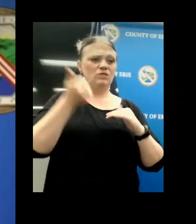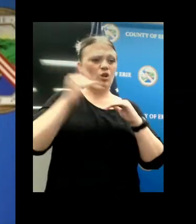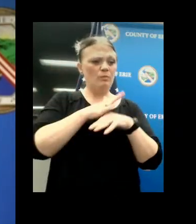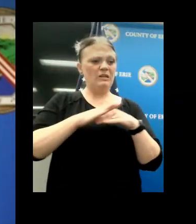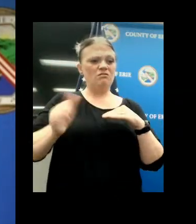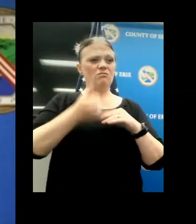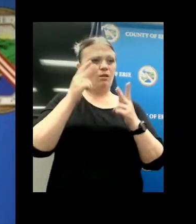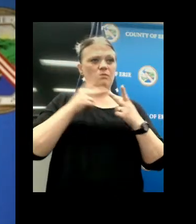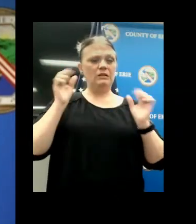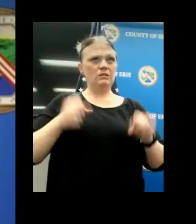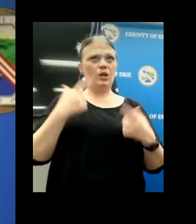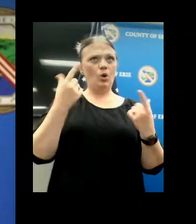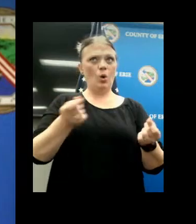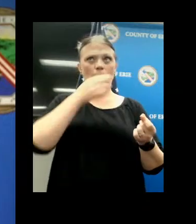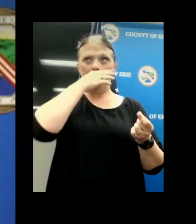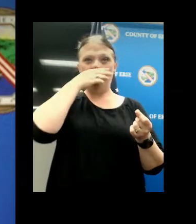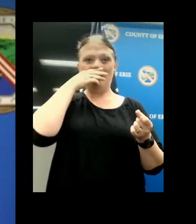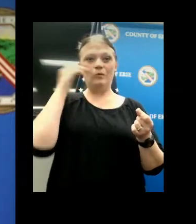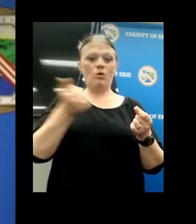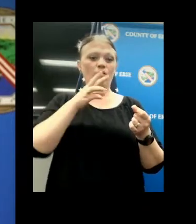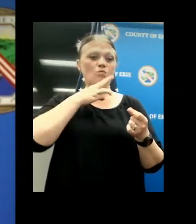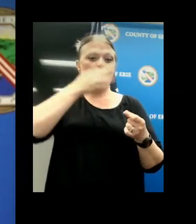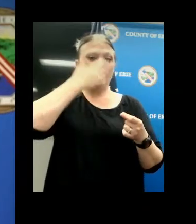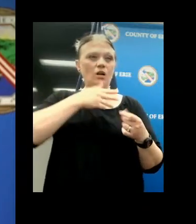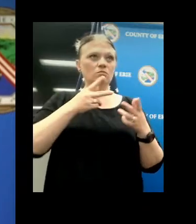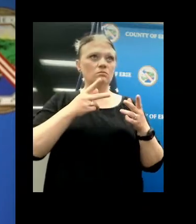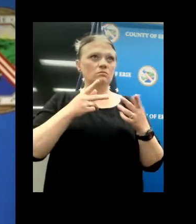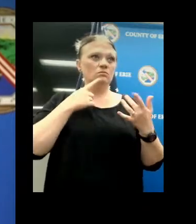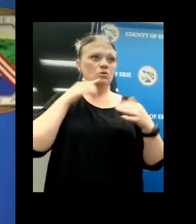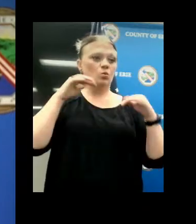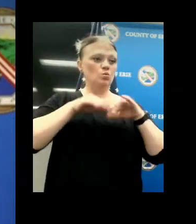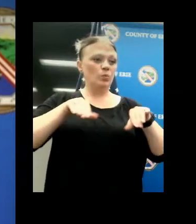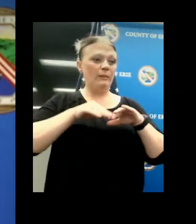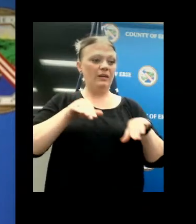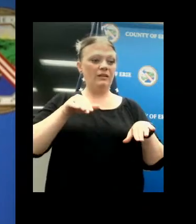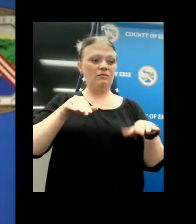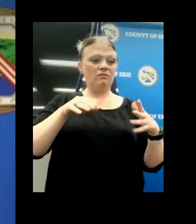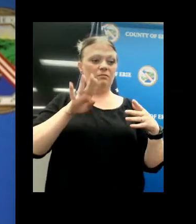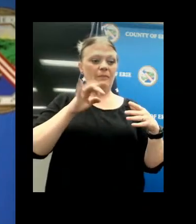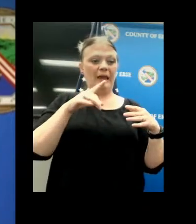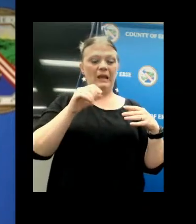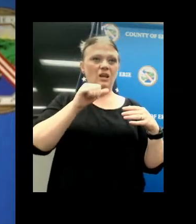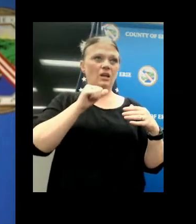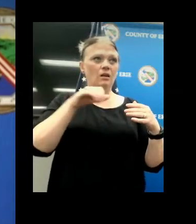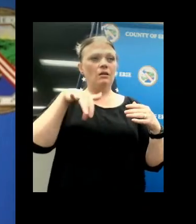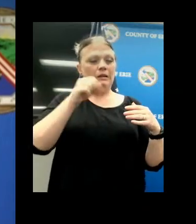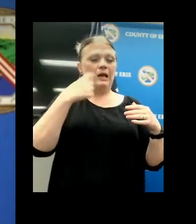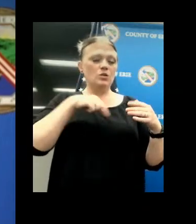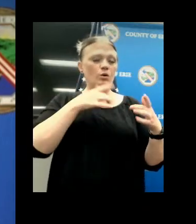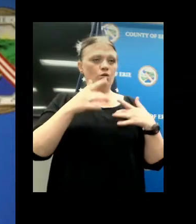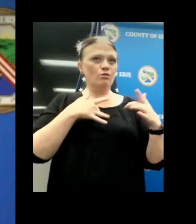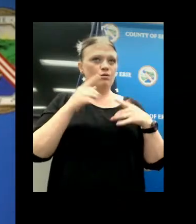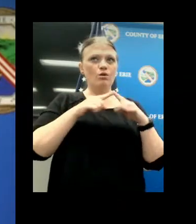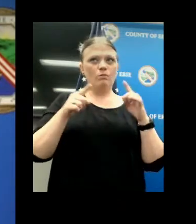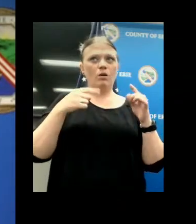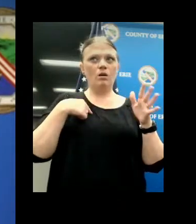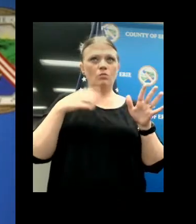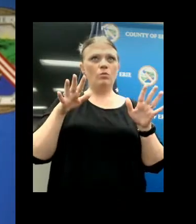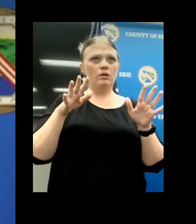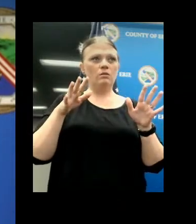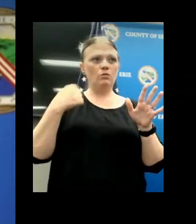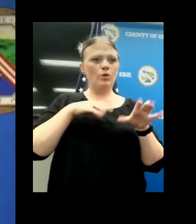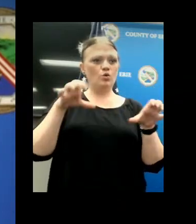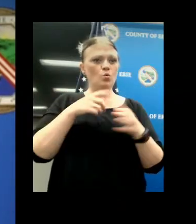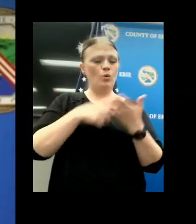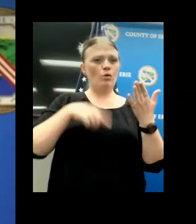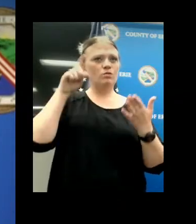beaches and other places you can go and other waterfront parks. So at Swimming at Bennett, we to say we're not concerned about it certainly, but we've taken steps in